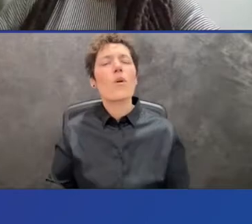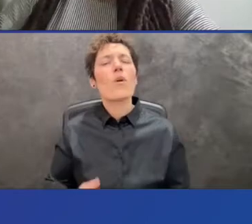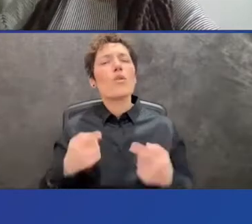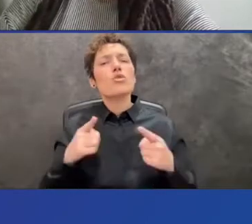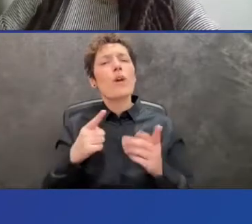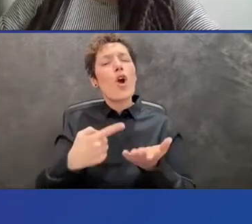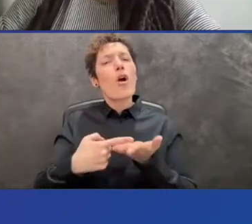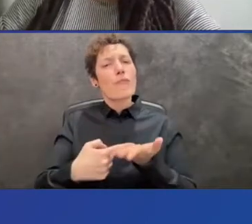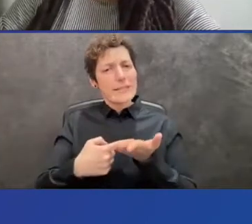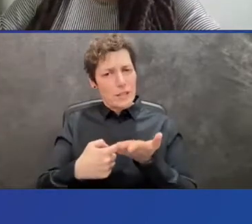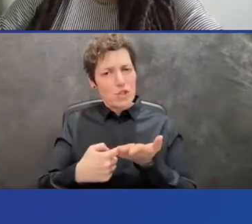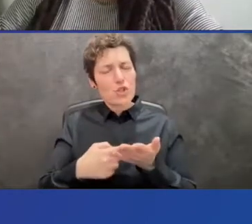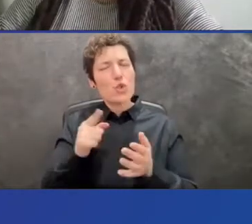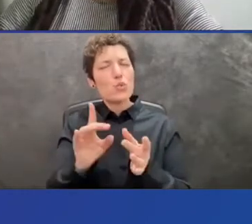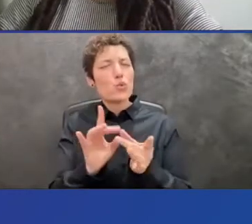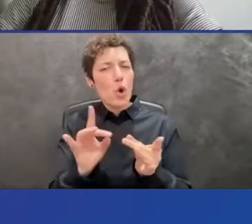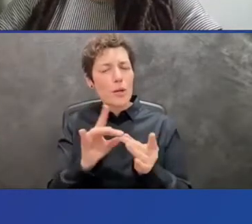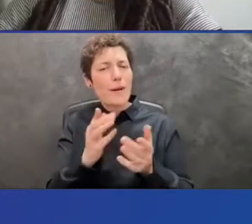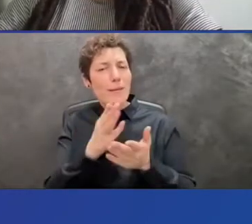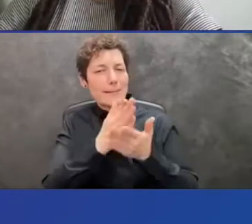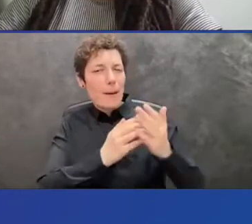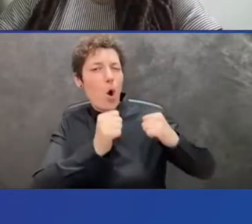for the organization,